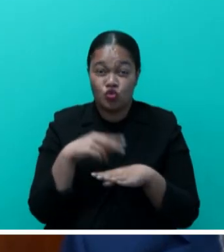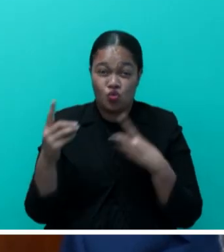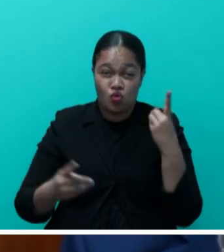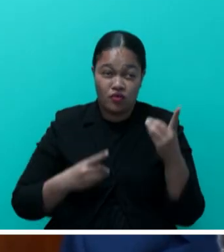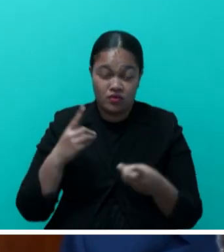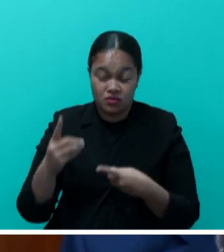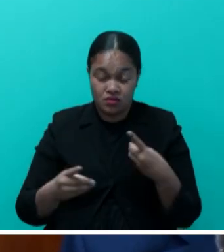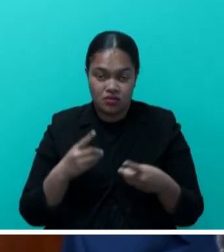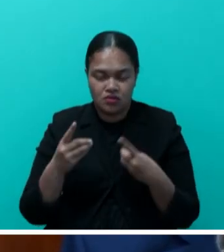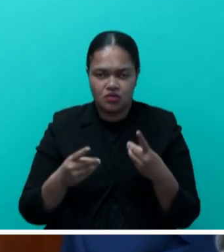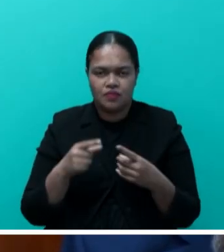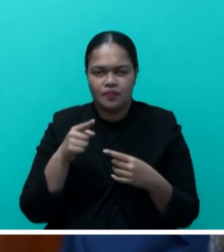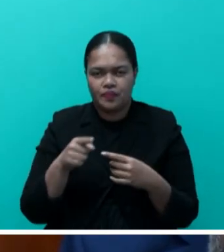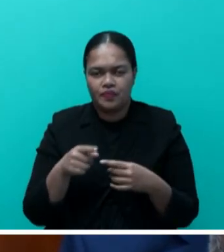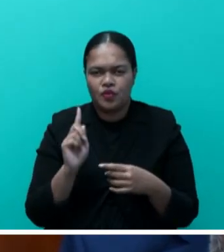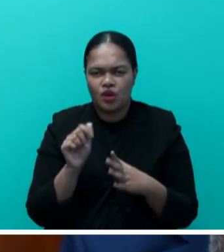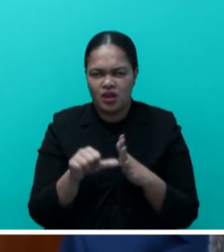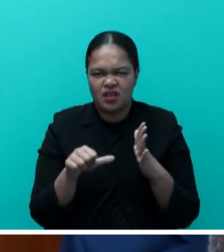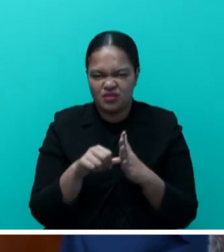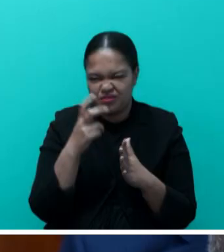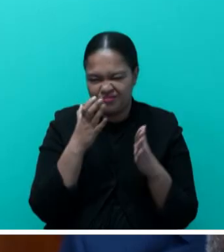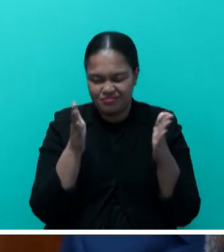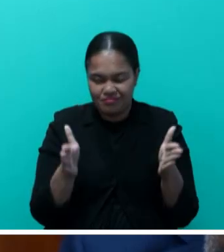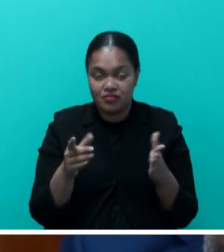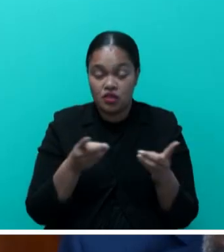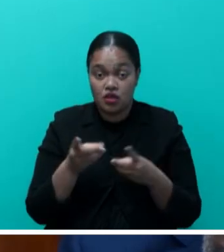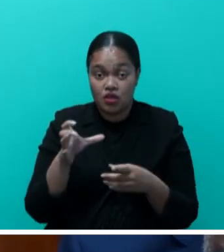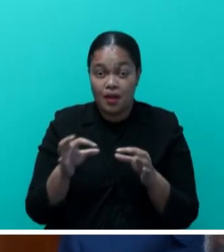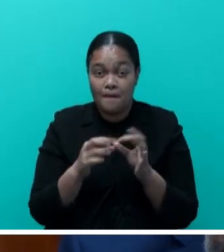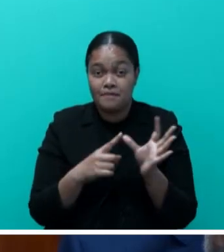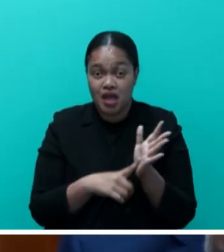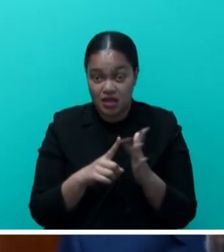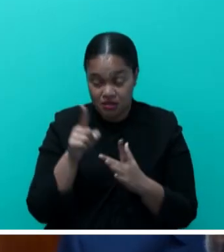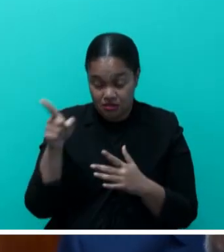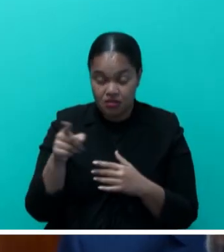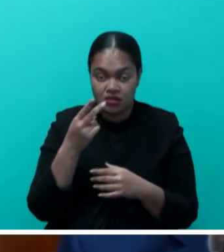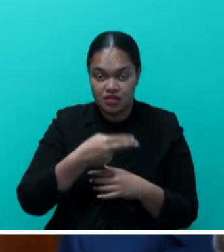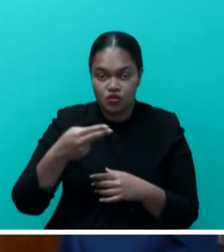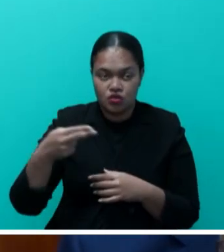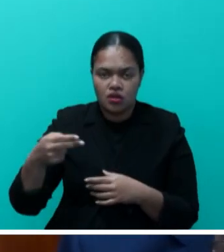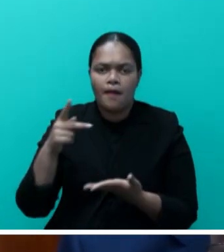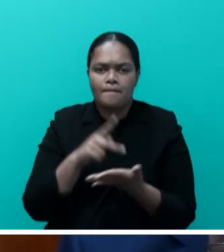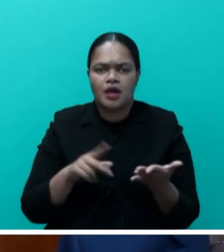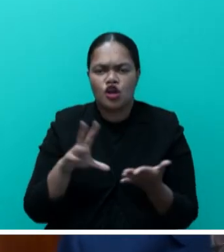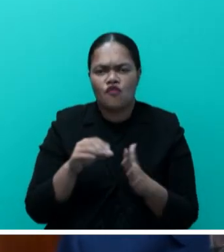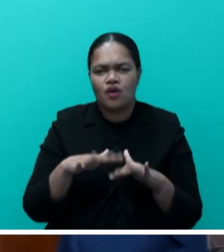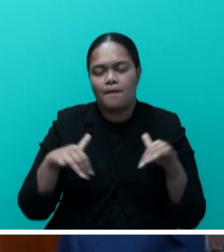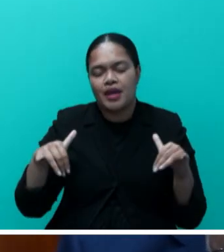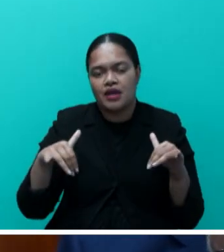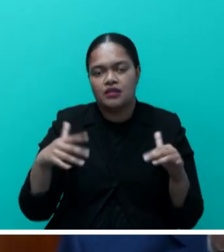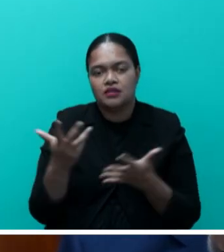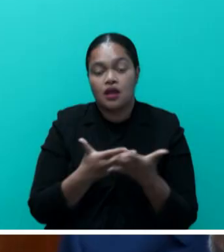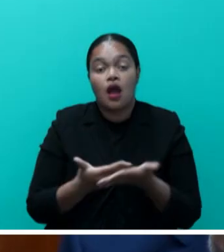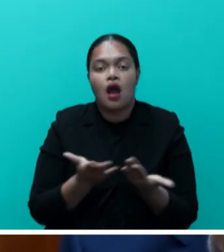population aging in Bali, Indonesia, where our Director of Social Protection was asked to be part of the panel discussion on how we